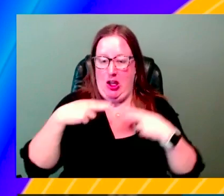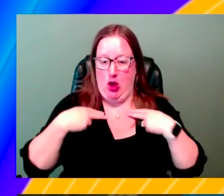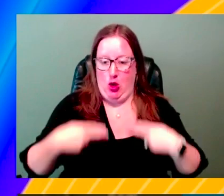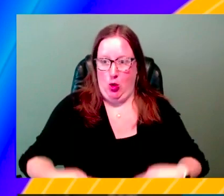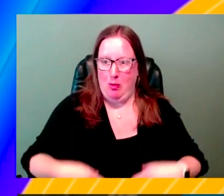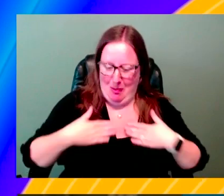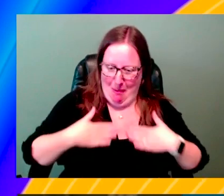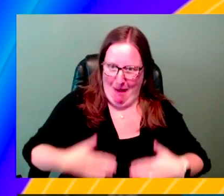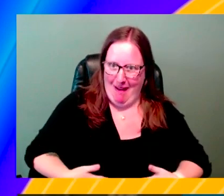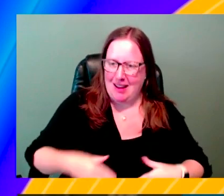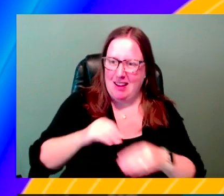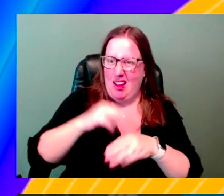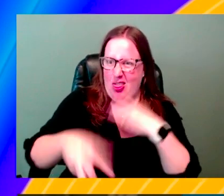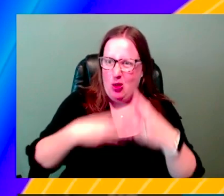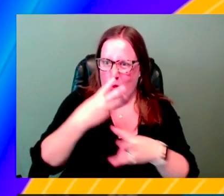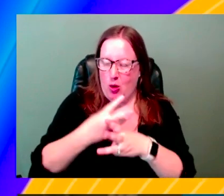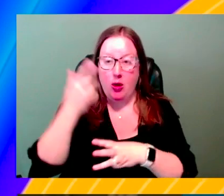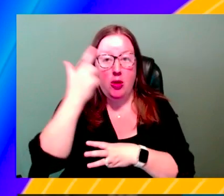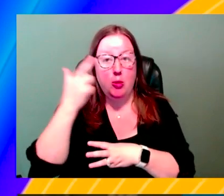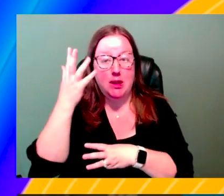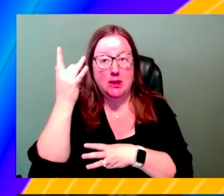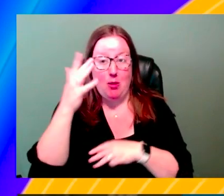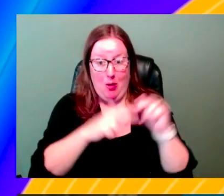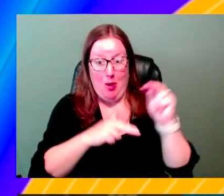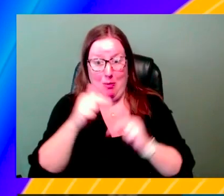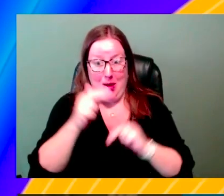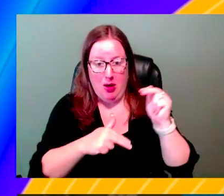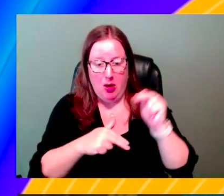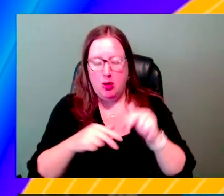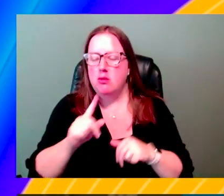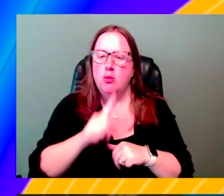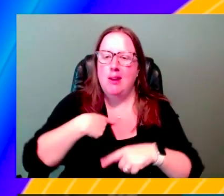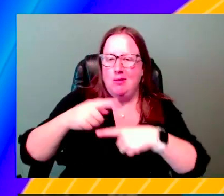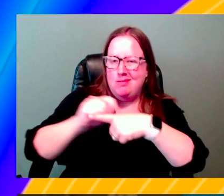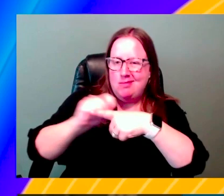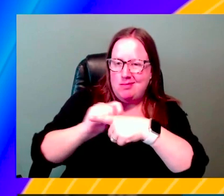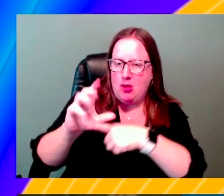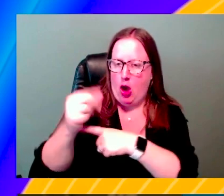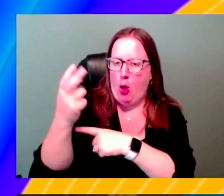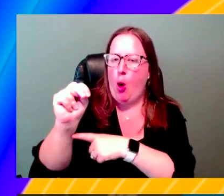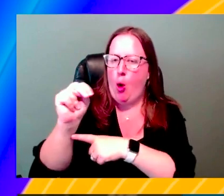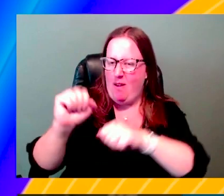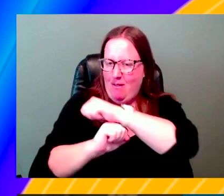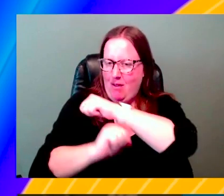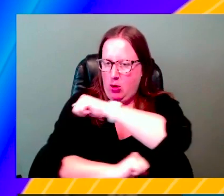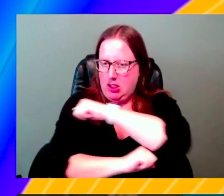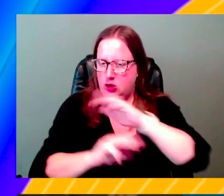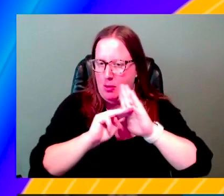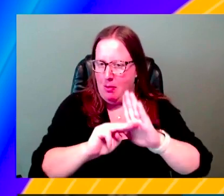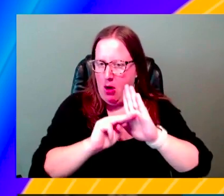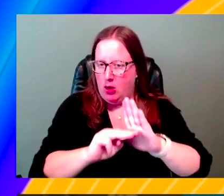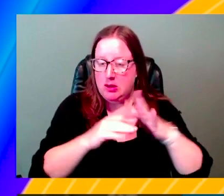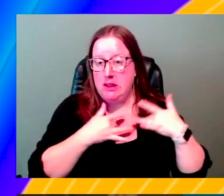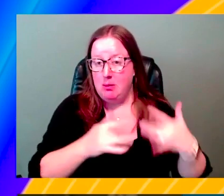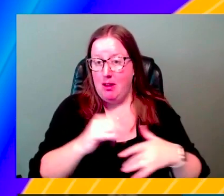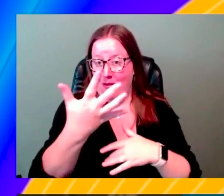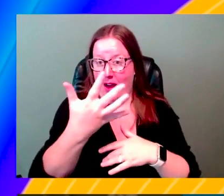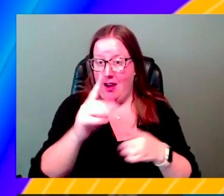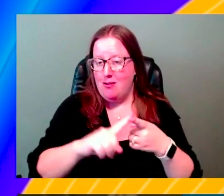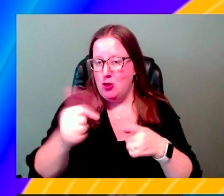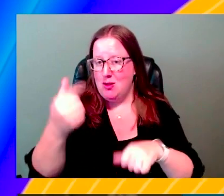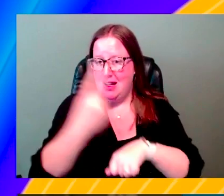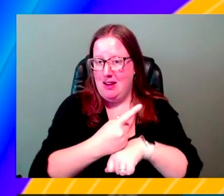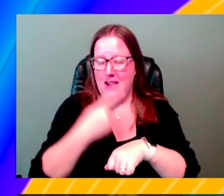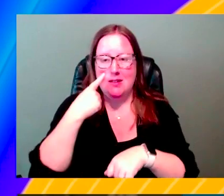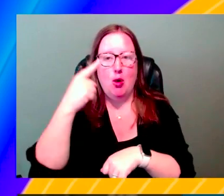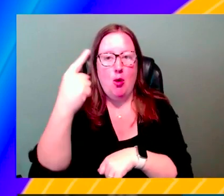reason we were able to build this collection is because we have built and trained our own foundation model. So typically it takes 5 to 10 days to produce one high fidelity